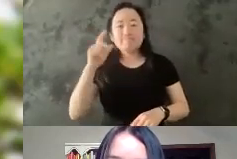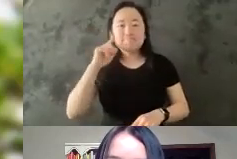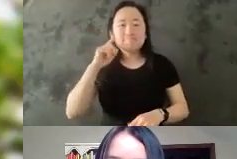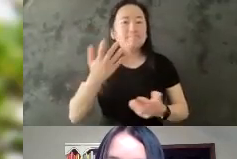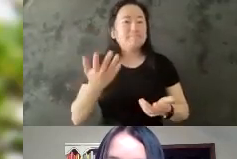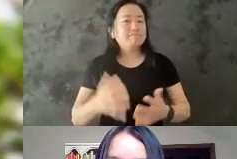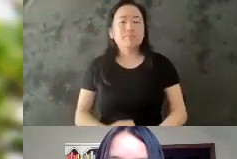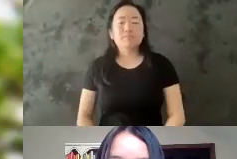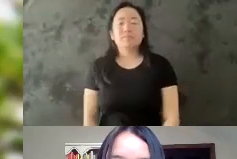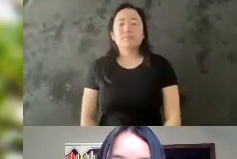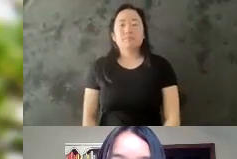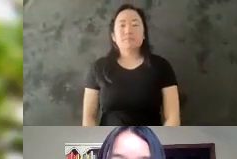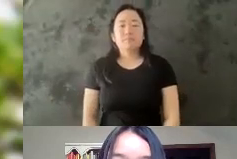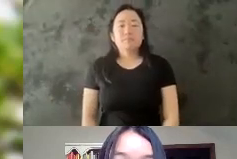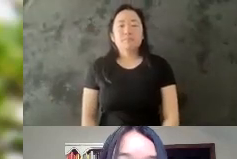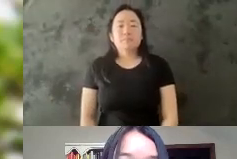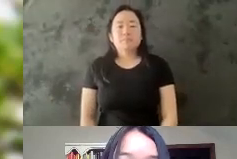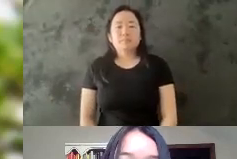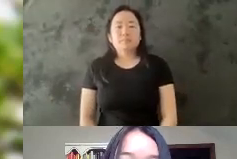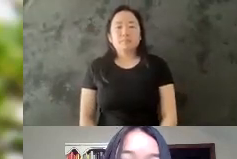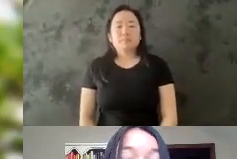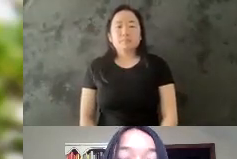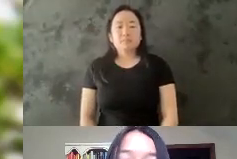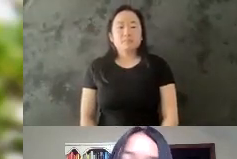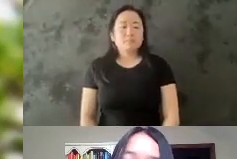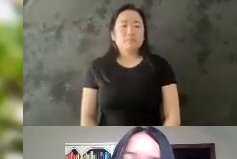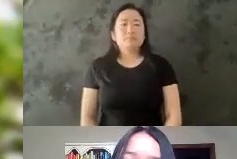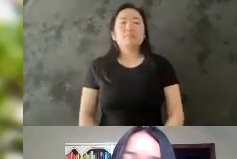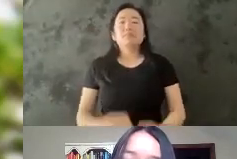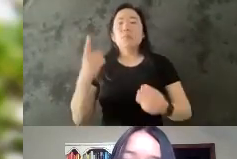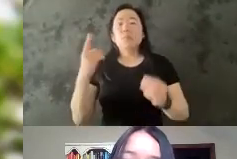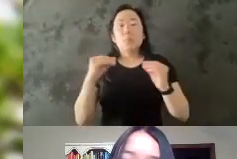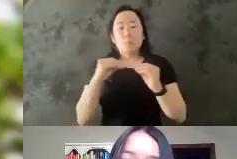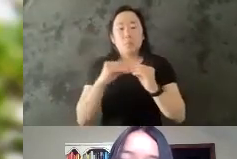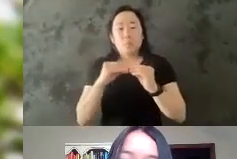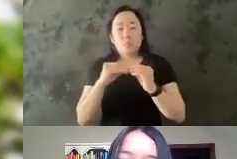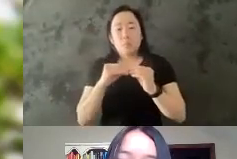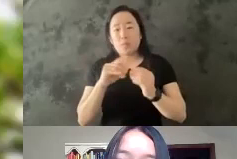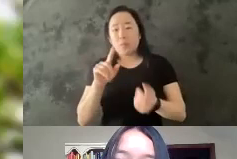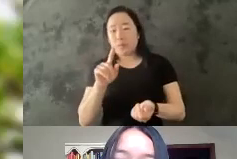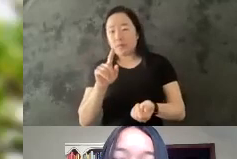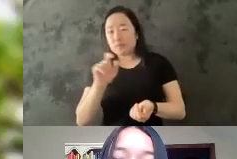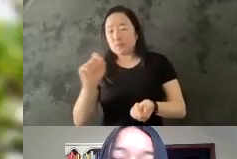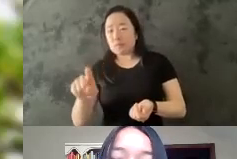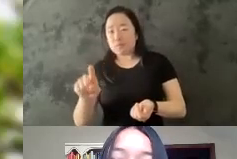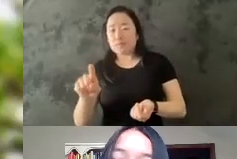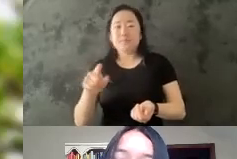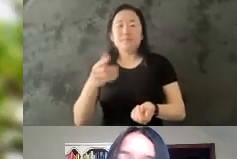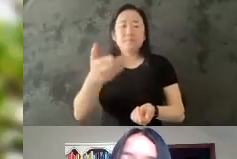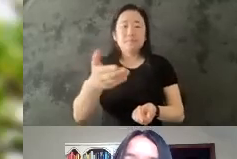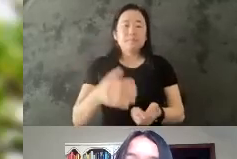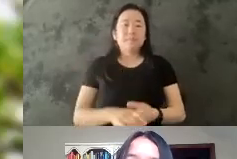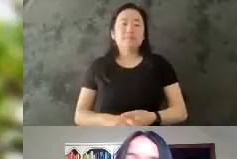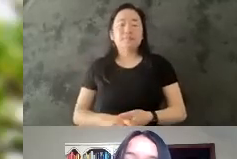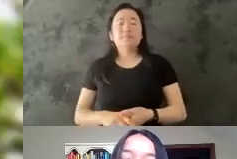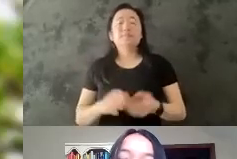care. So we have one more quick follow-up before we launch into this first section. Have you ever